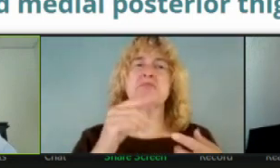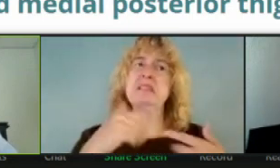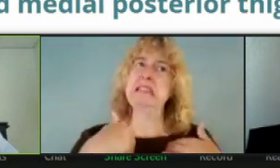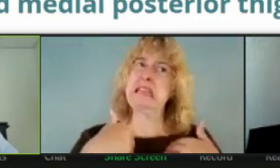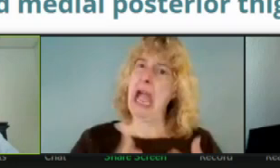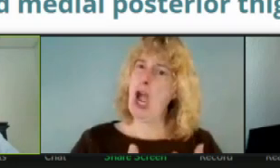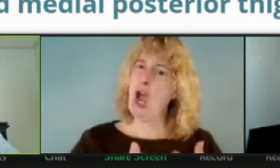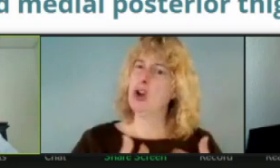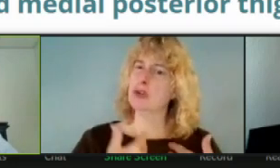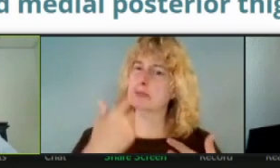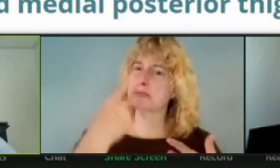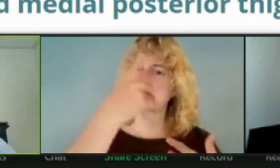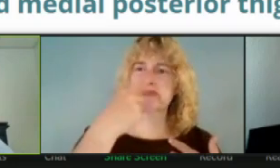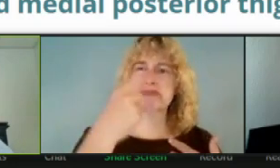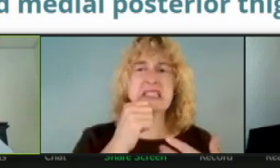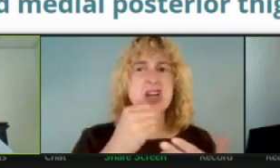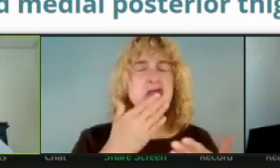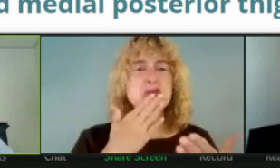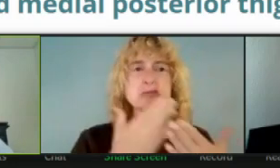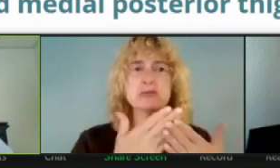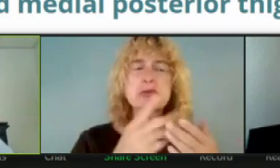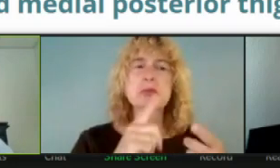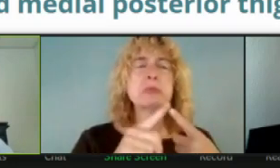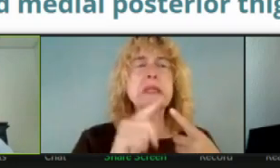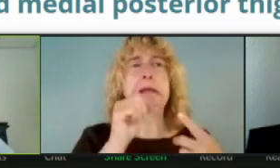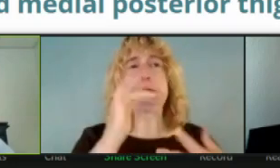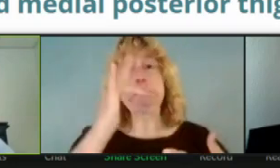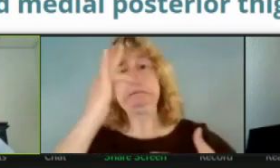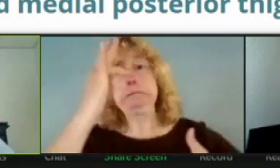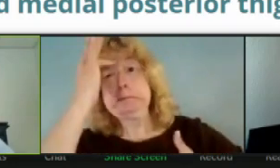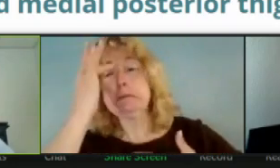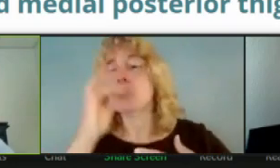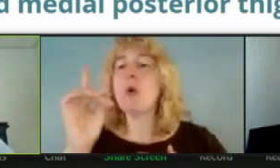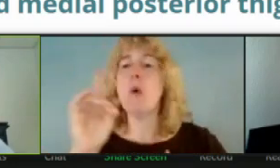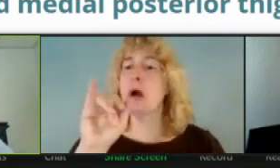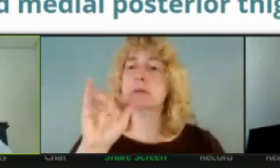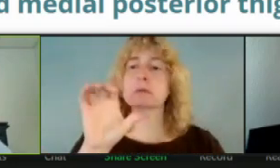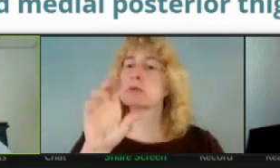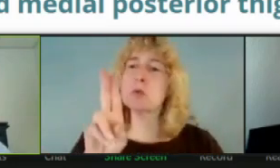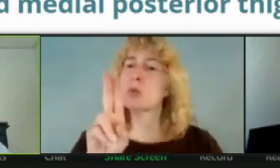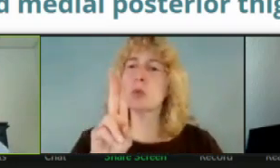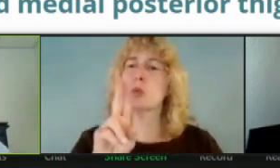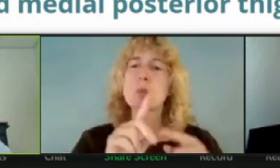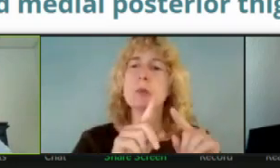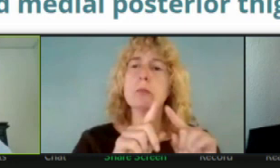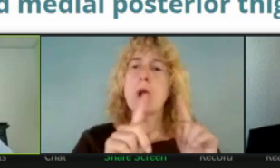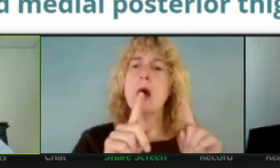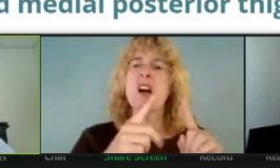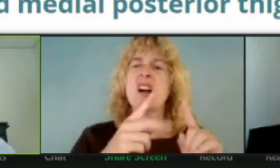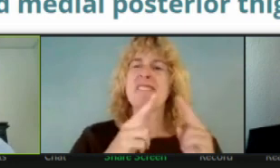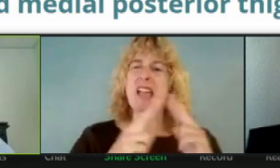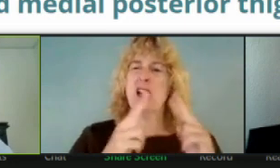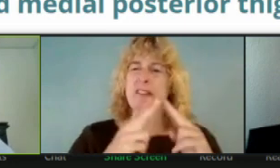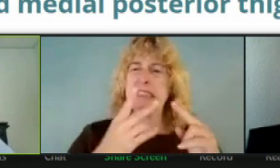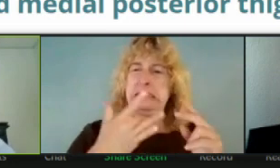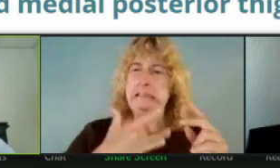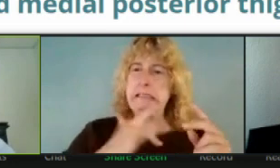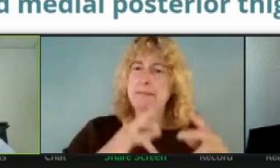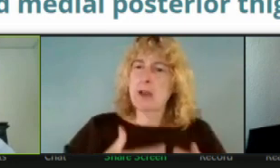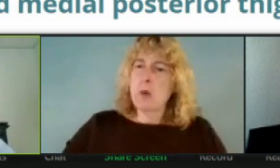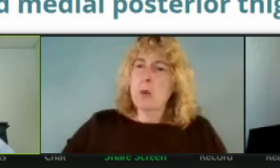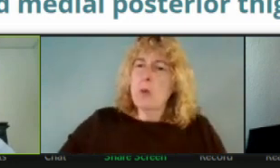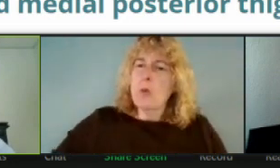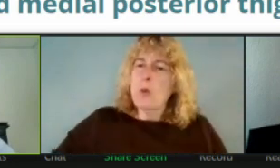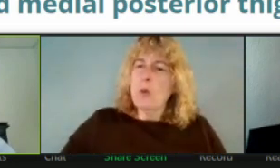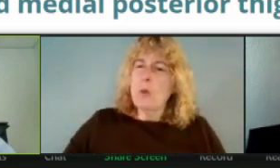good in general, but he wasn't sick enough initially to go to the ICU. He had a very tender belly. He had a lot